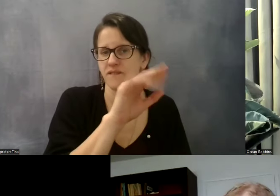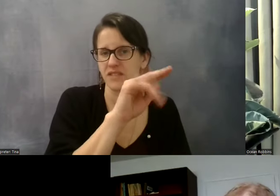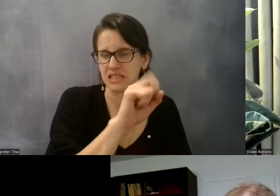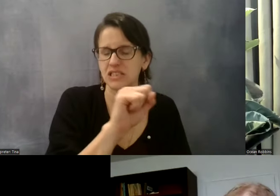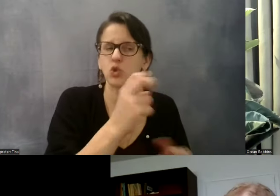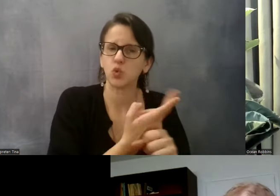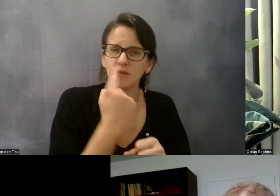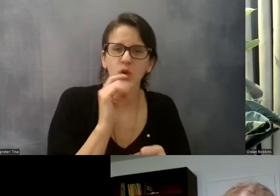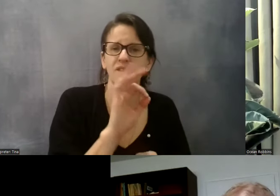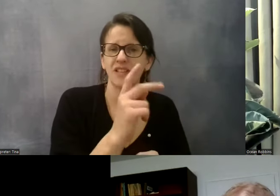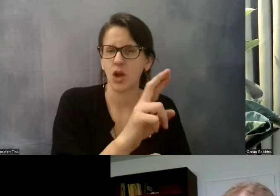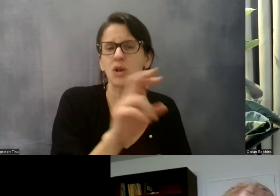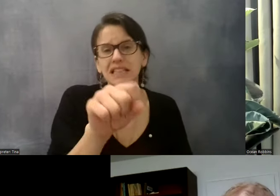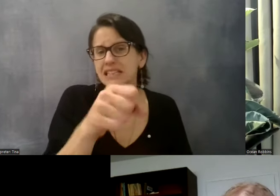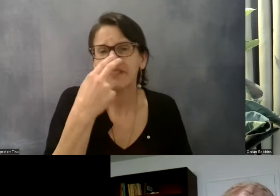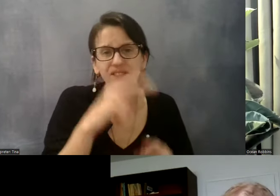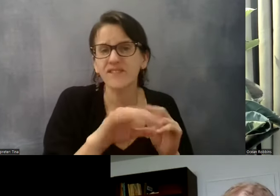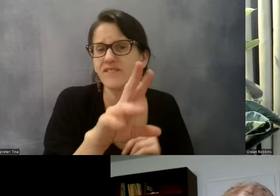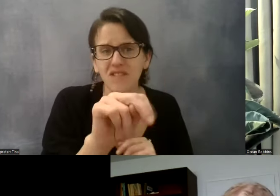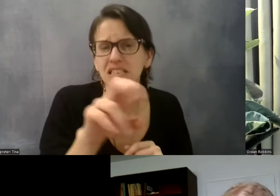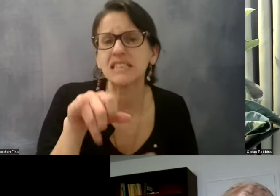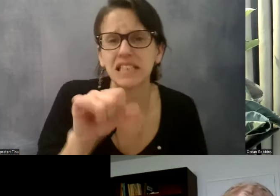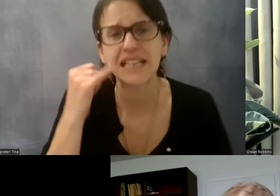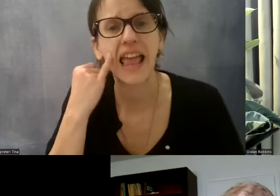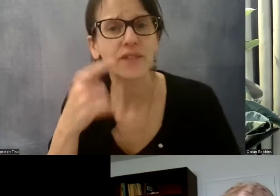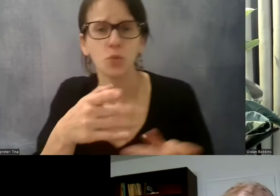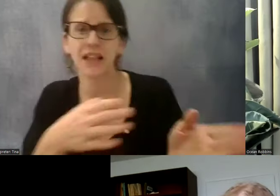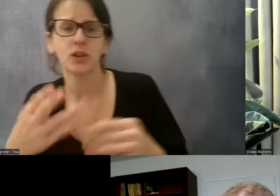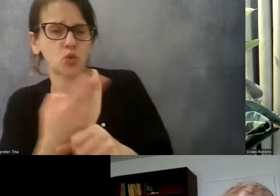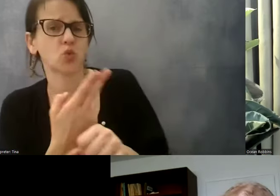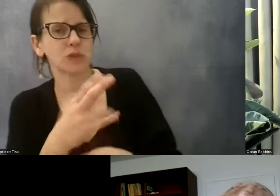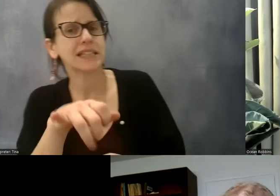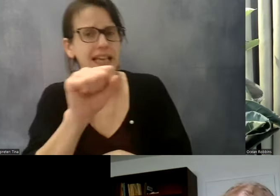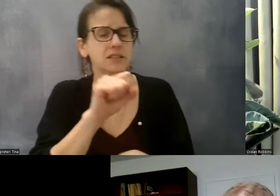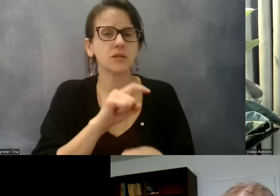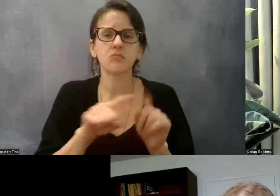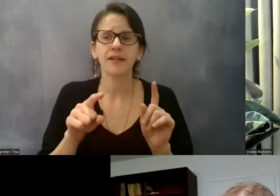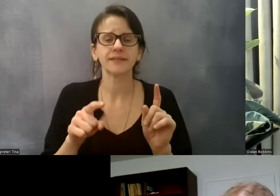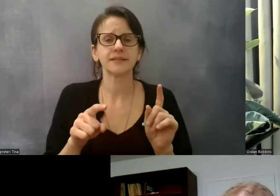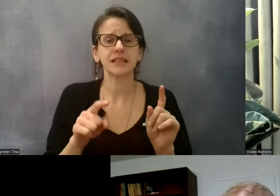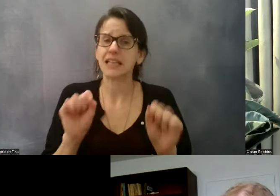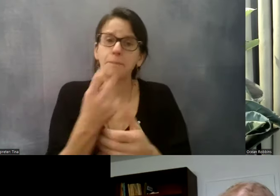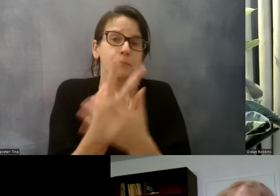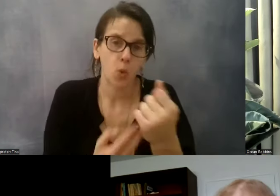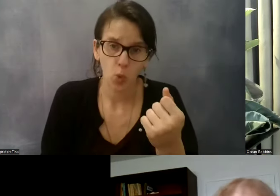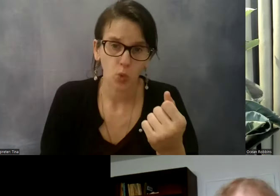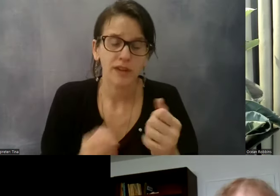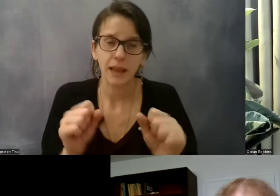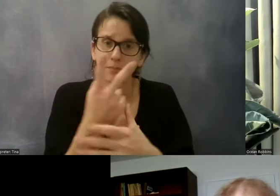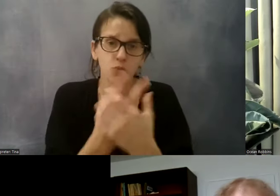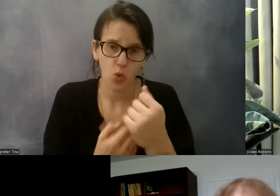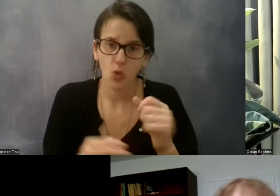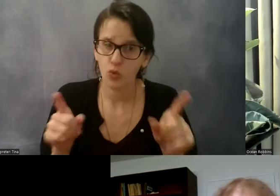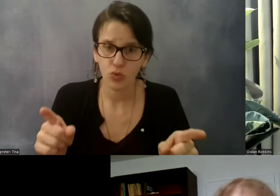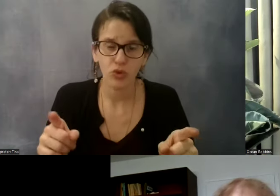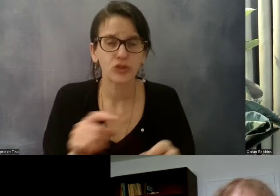Yeah, it's fun for sure if you'll actually use it. You can do both. You can juice and